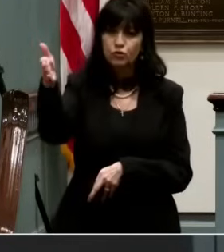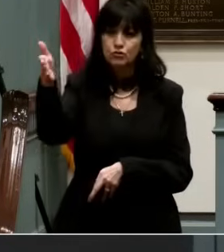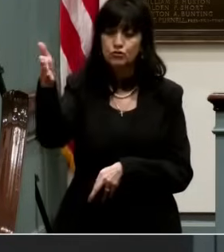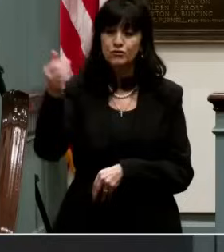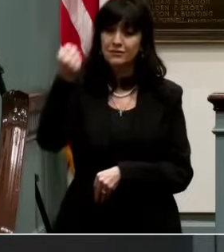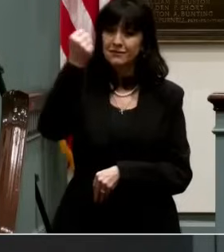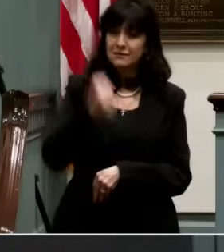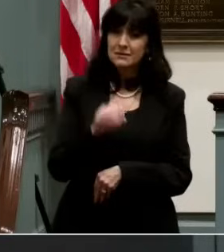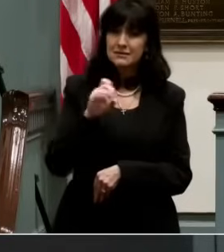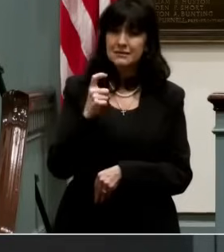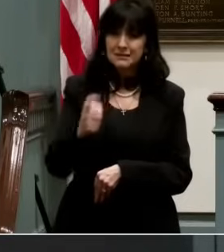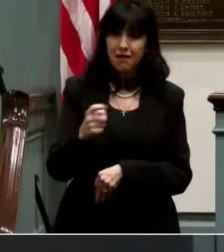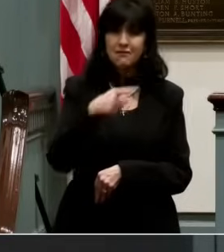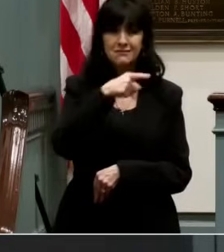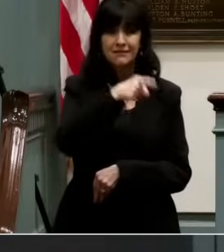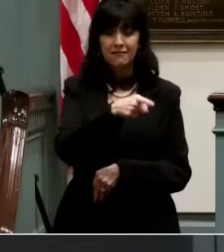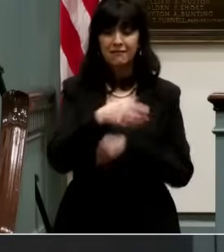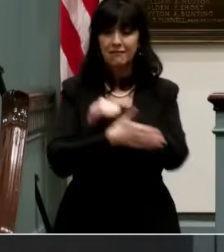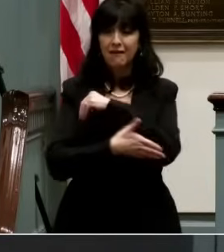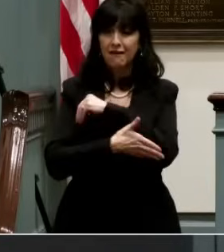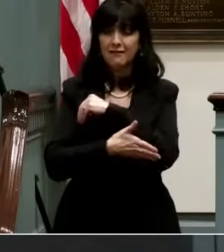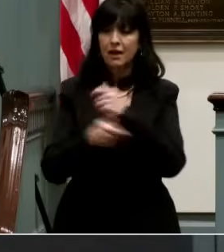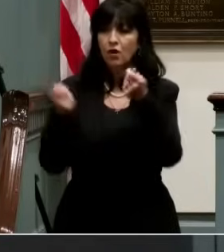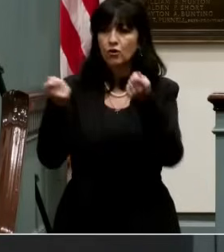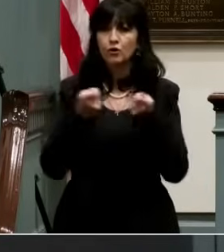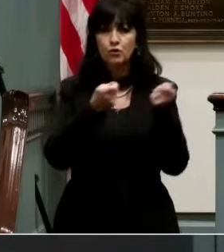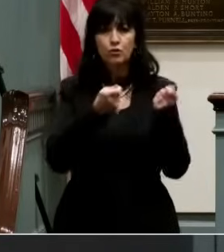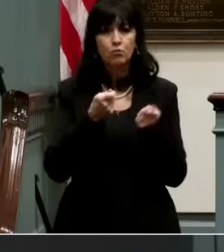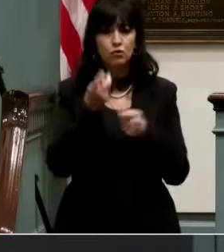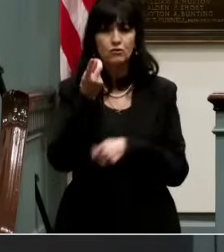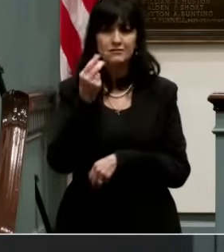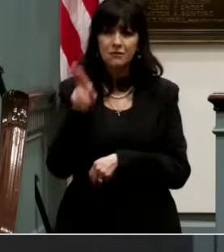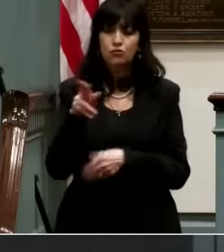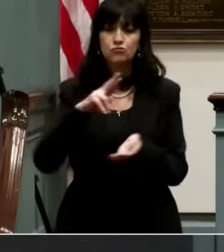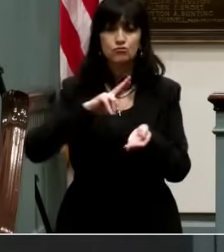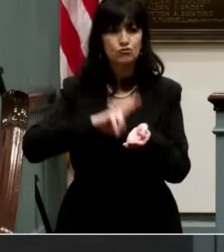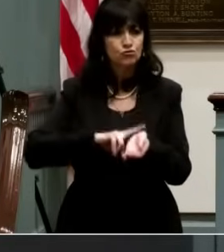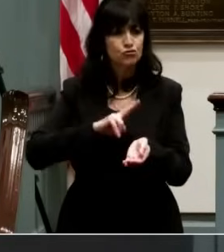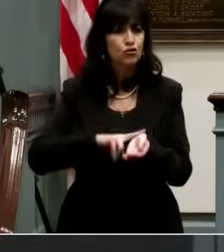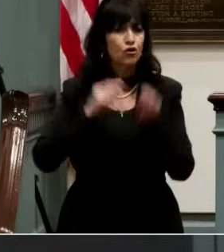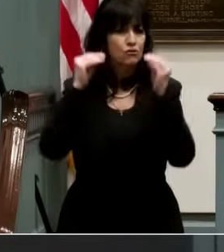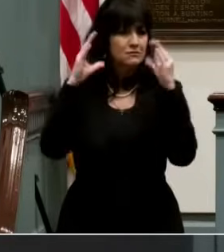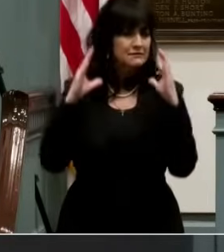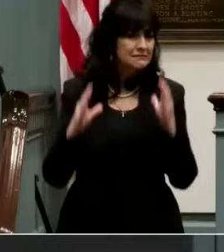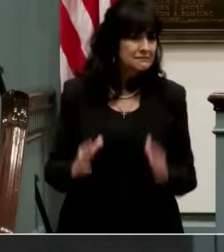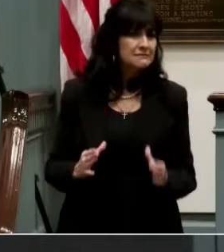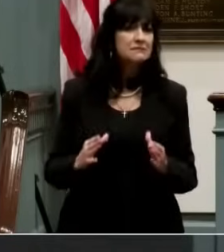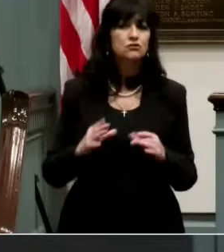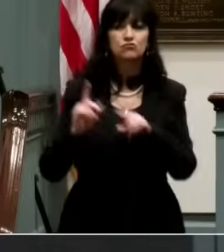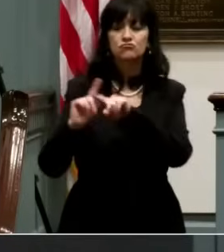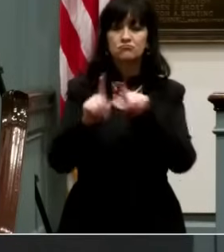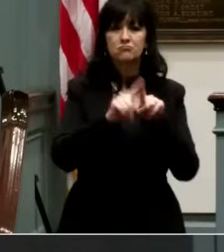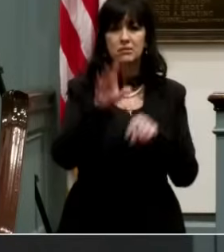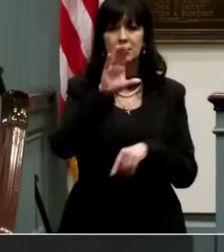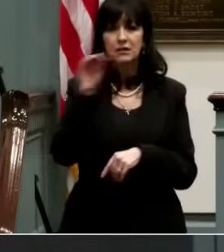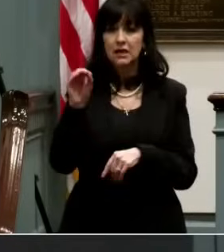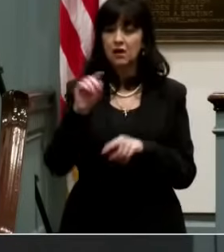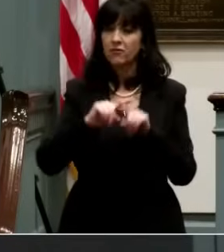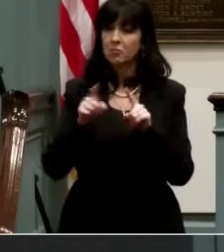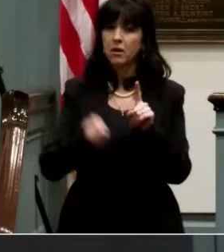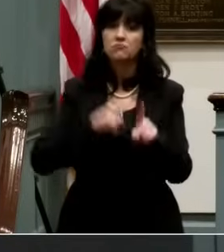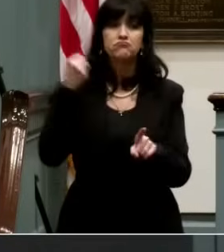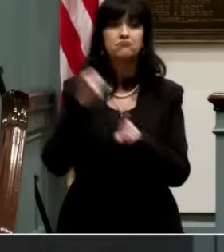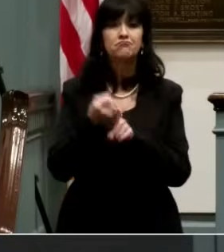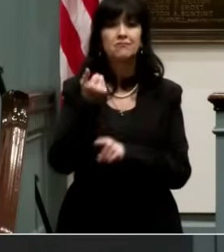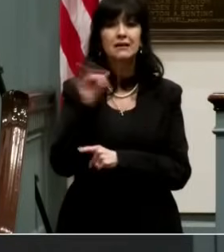It attracted nurses and doctors to the hospital and good teachers to the public schools. By the